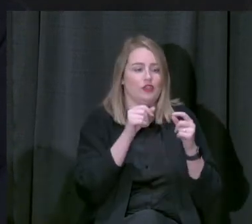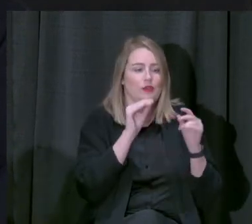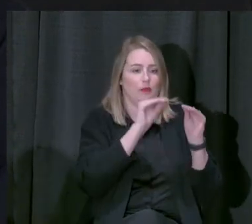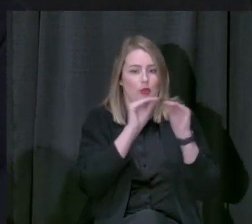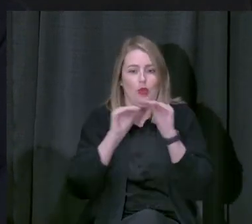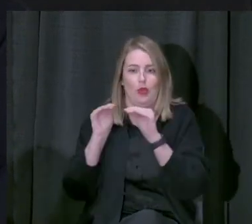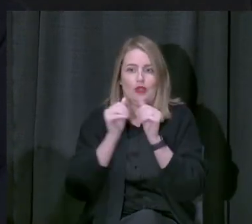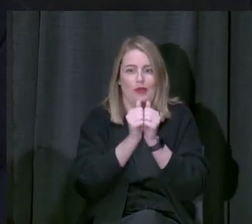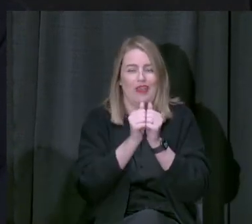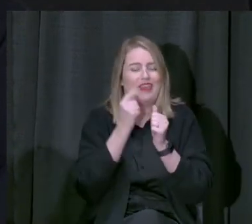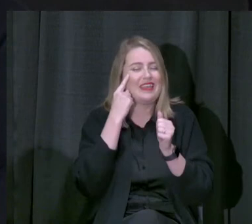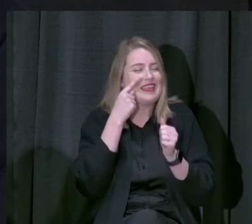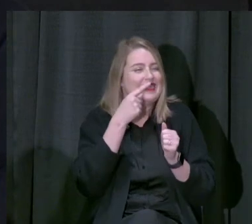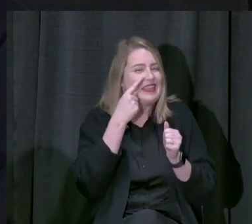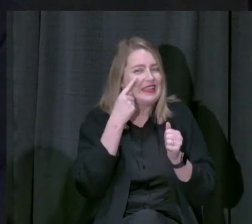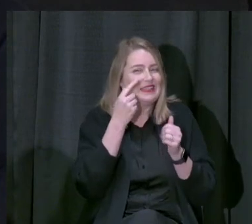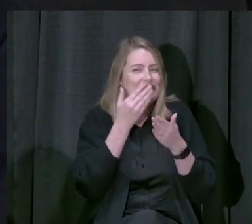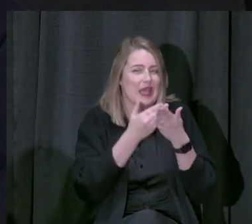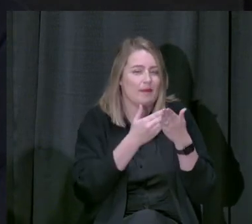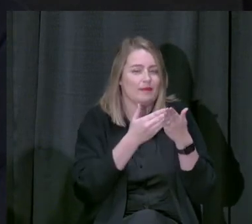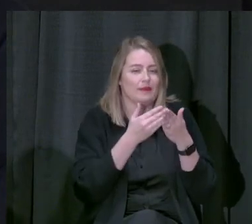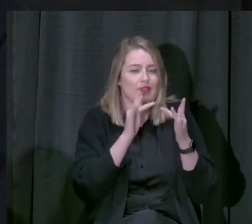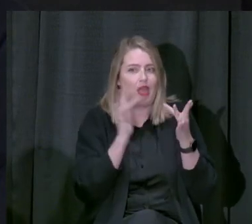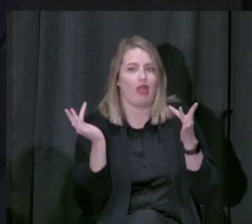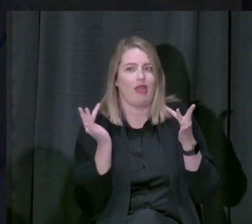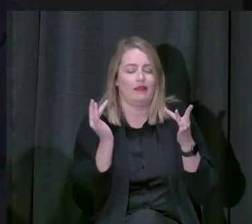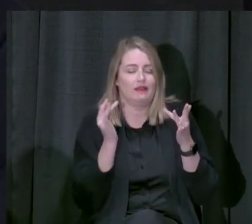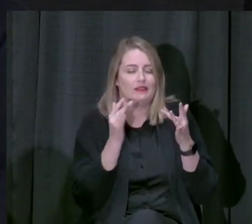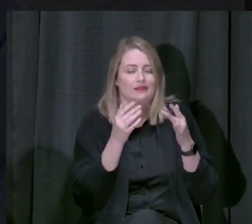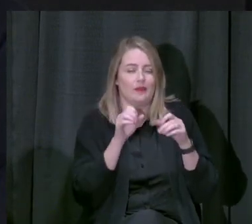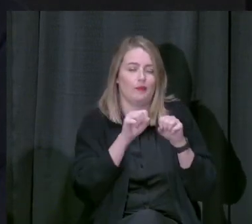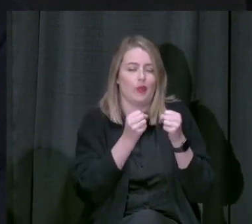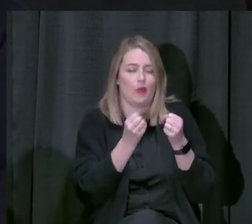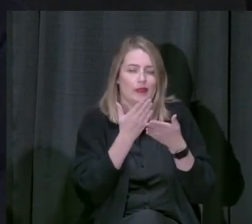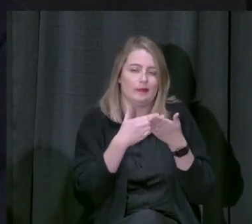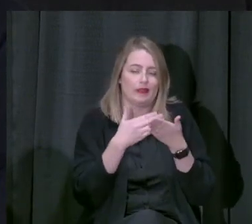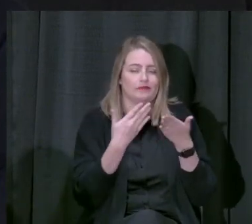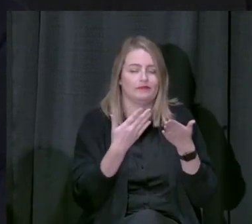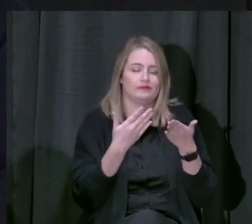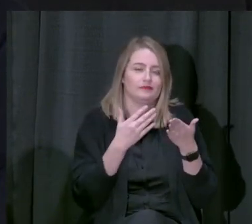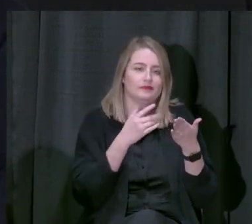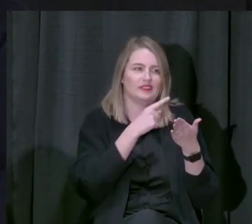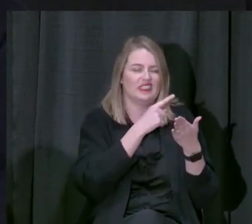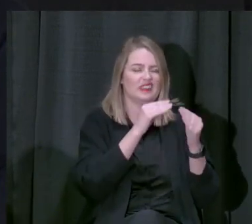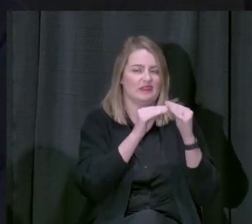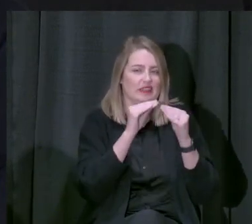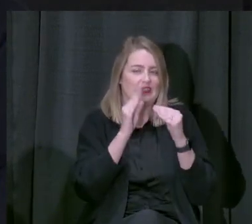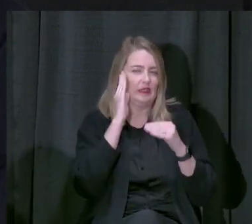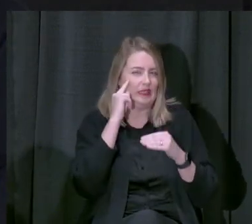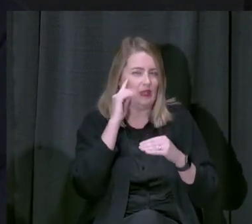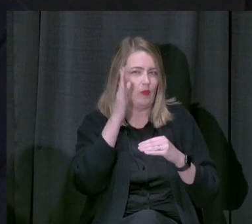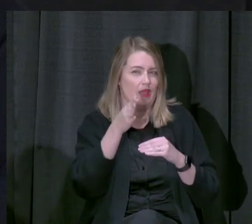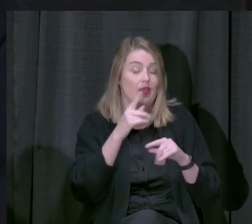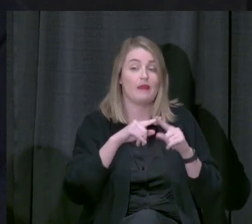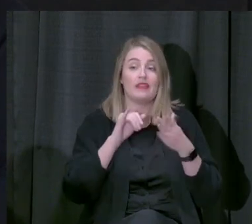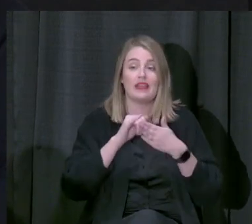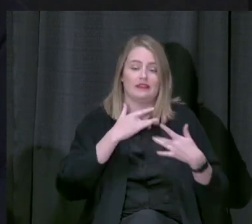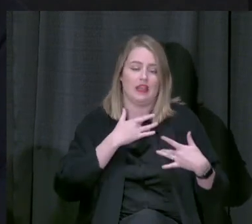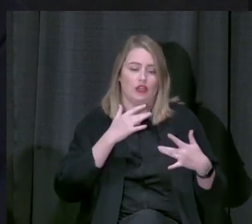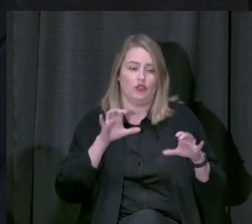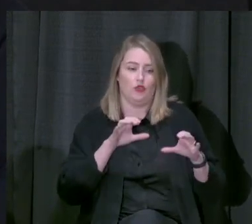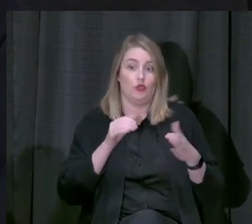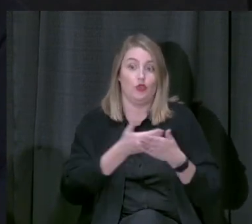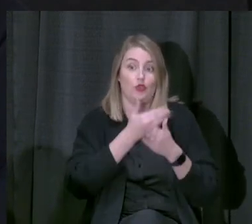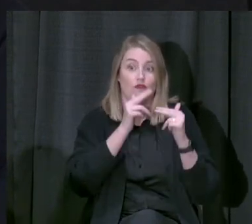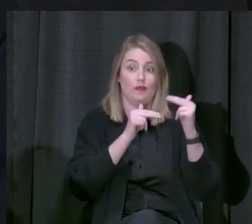that that'll help with some of the broken spots. But those are typical techniques that we would use when we implement a new building. So if you do